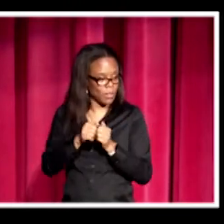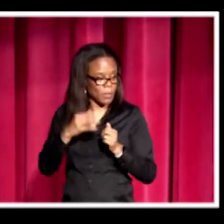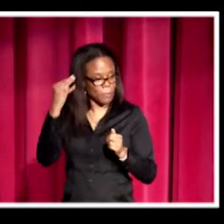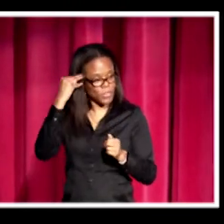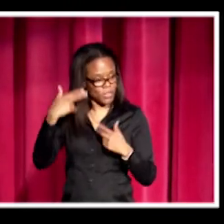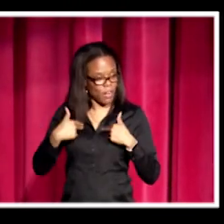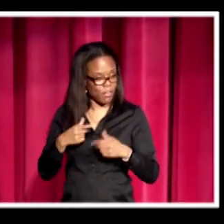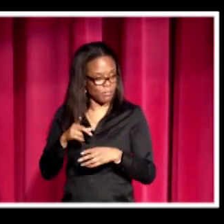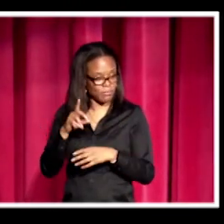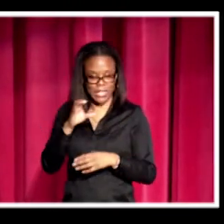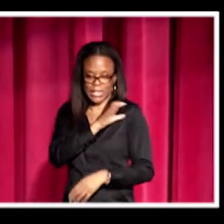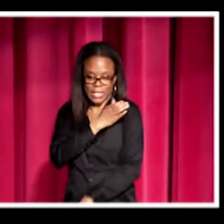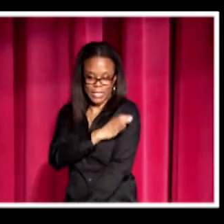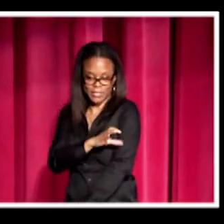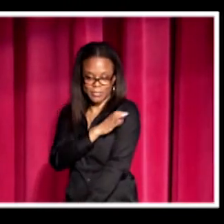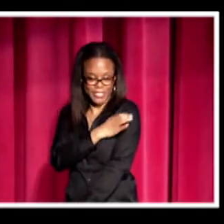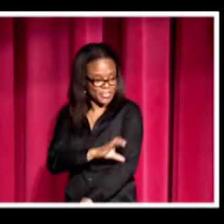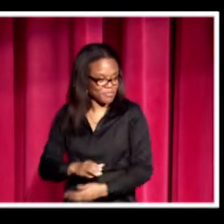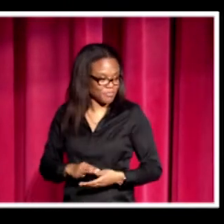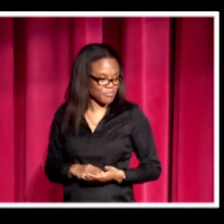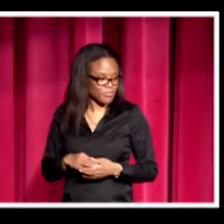clinician.